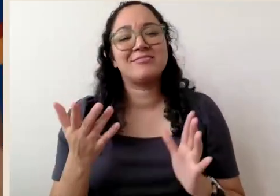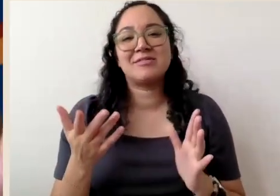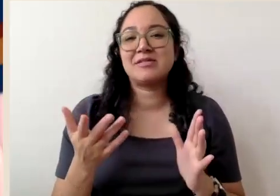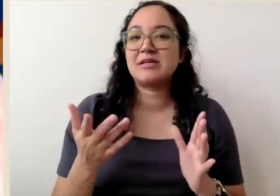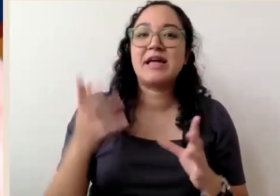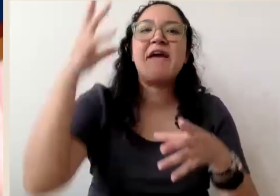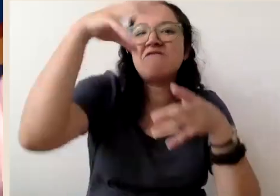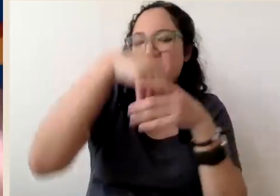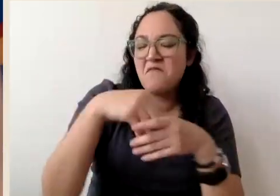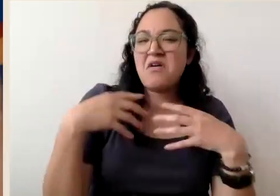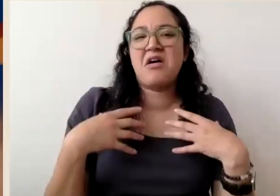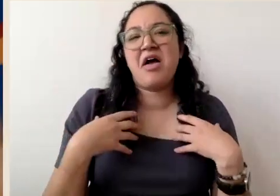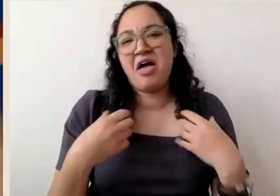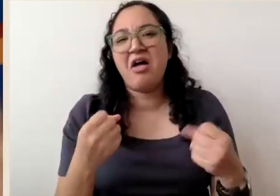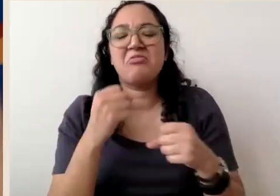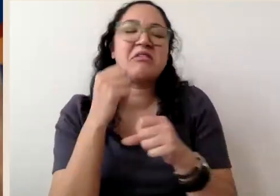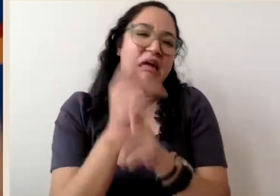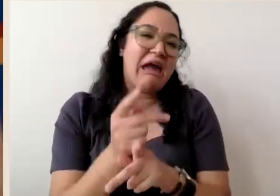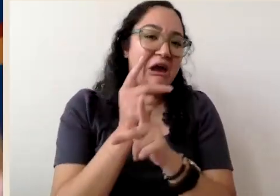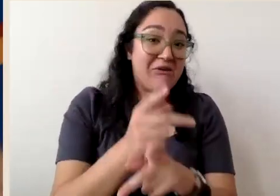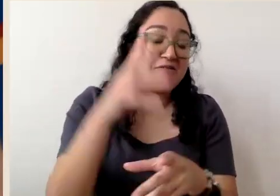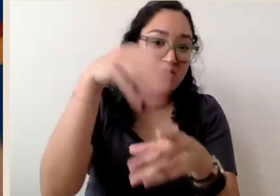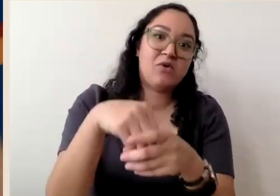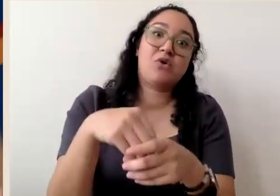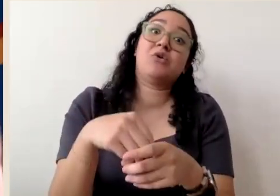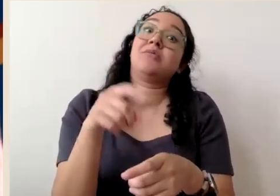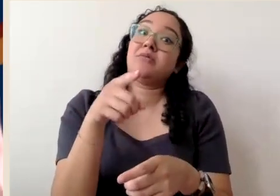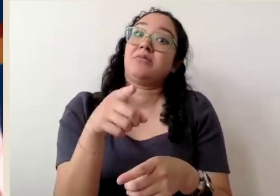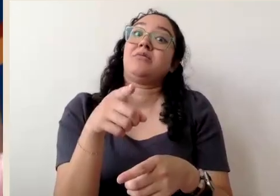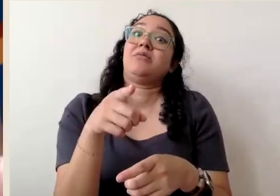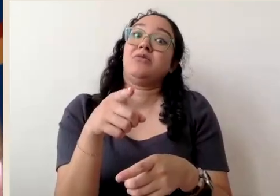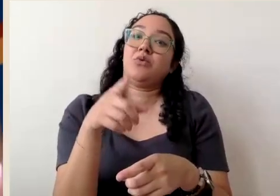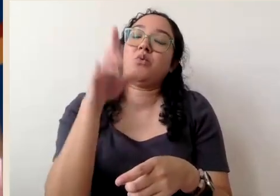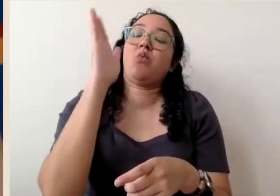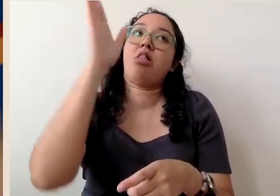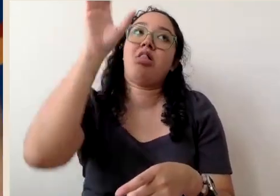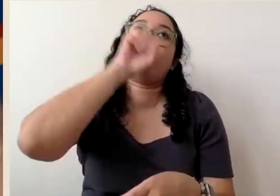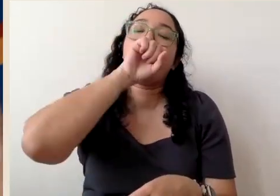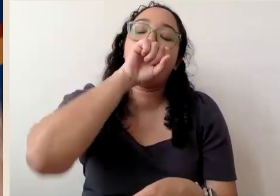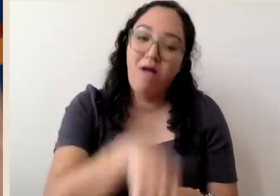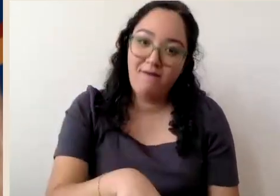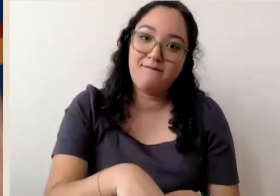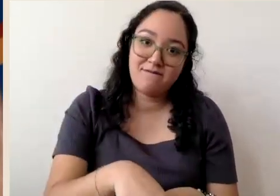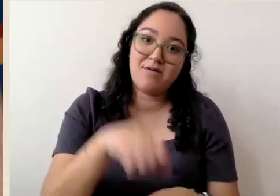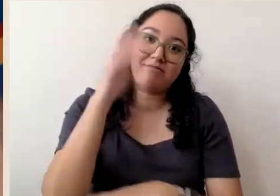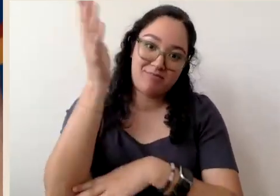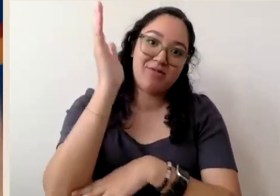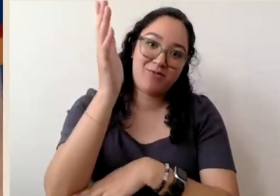the healthcare arena, you are going to love the webinar